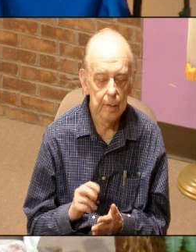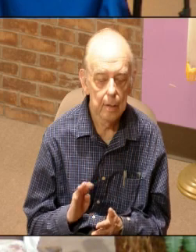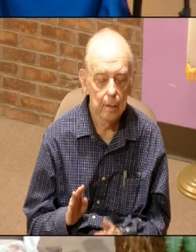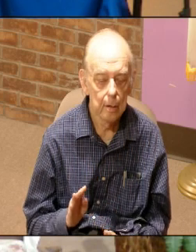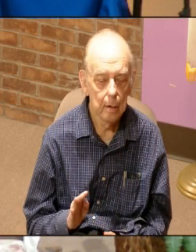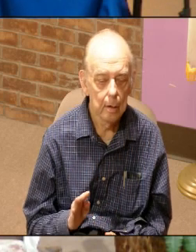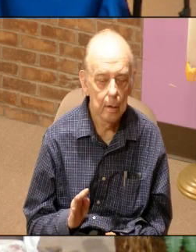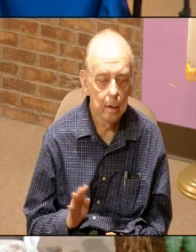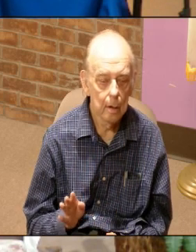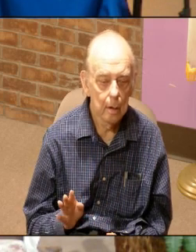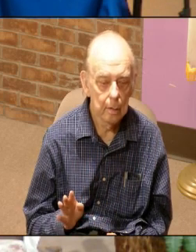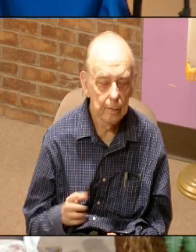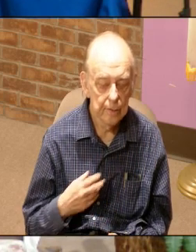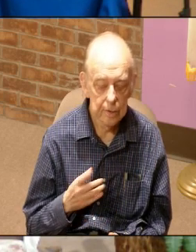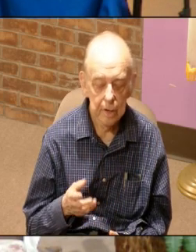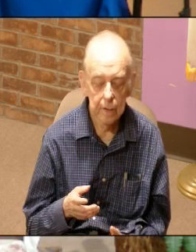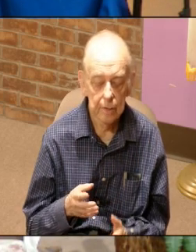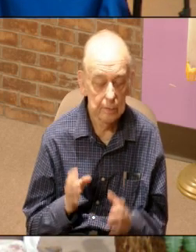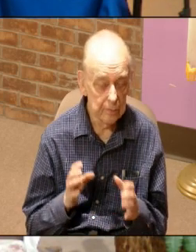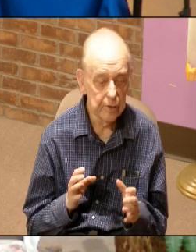and she had already had the seizure.